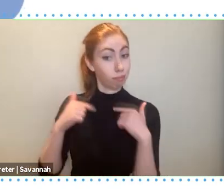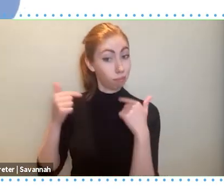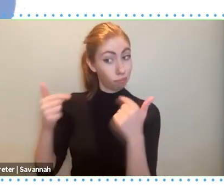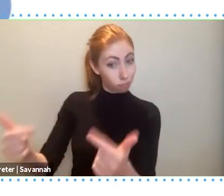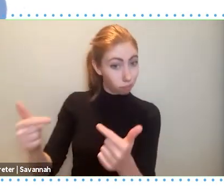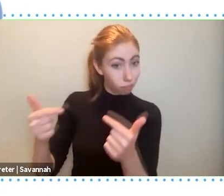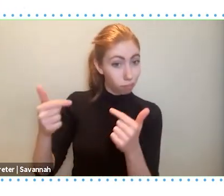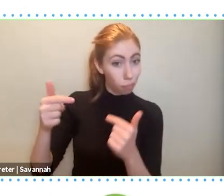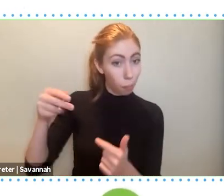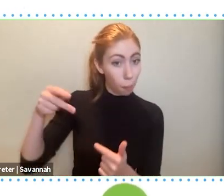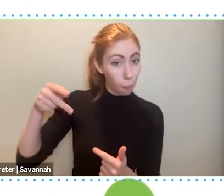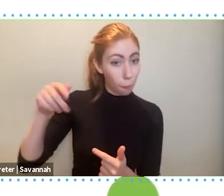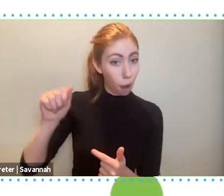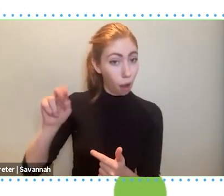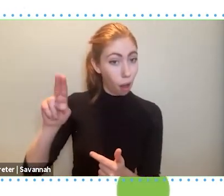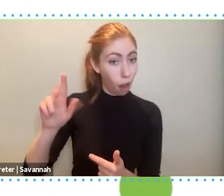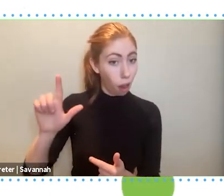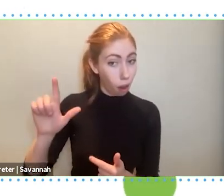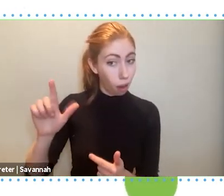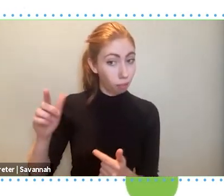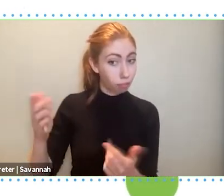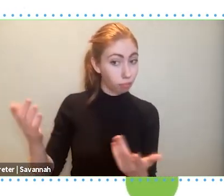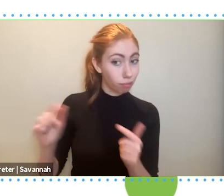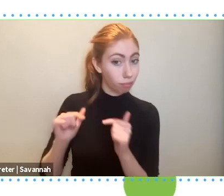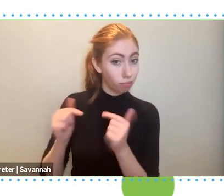your final words.